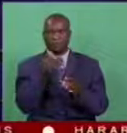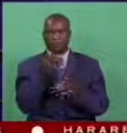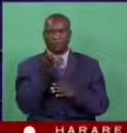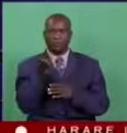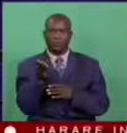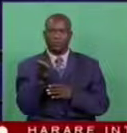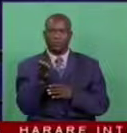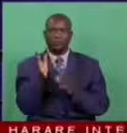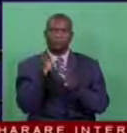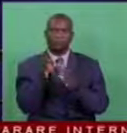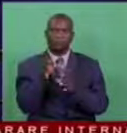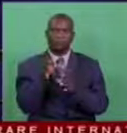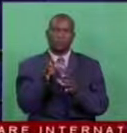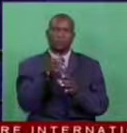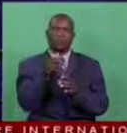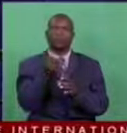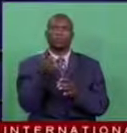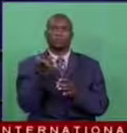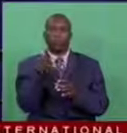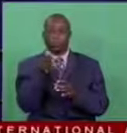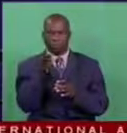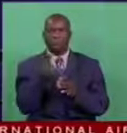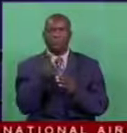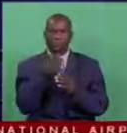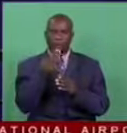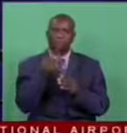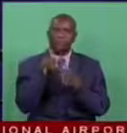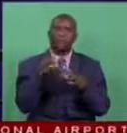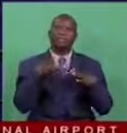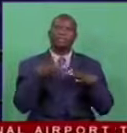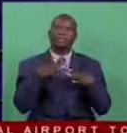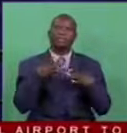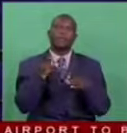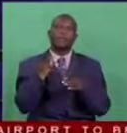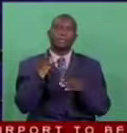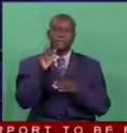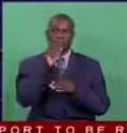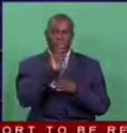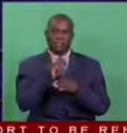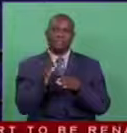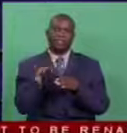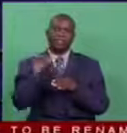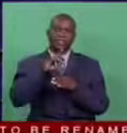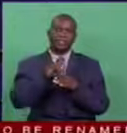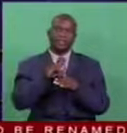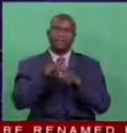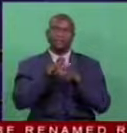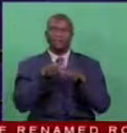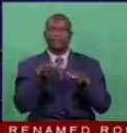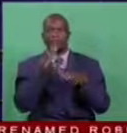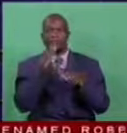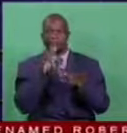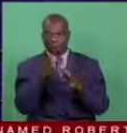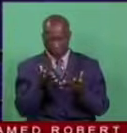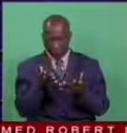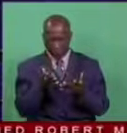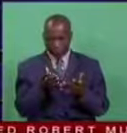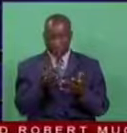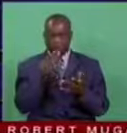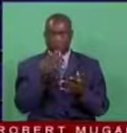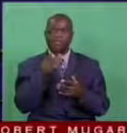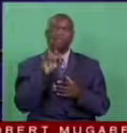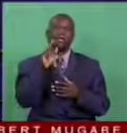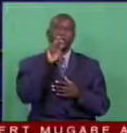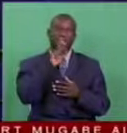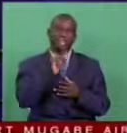morning, Yvonne. Now, to start off, what is the significance of the International Day of Peace? The International Day of Peace is a very, very significant day